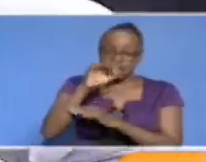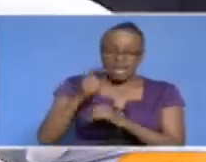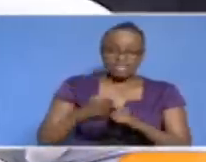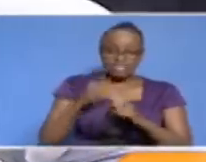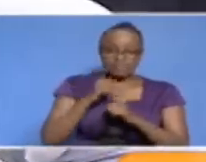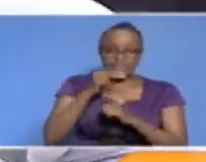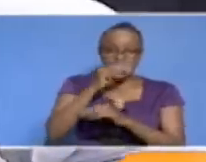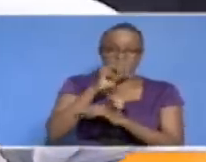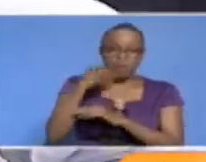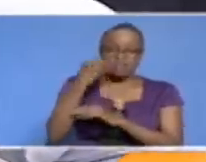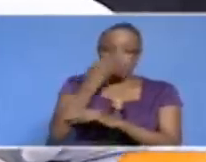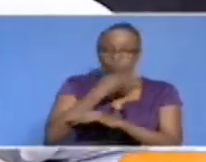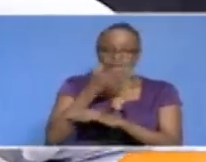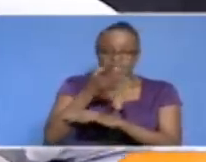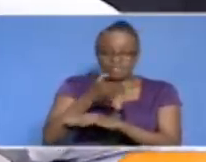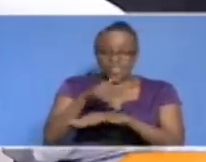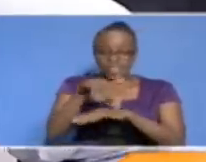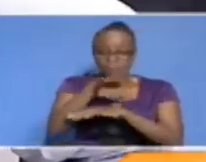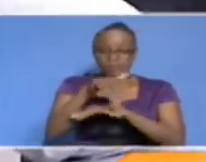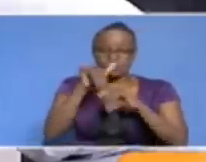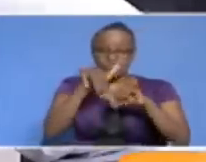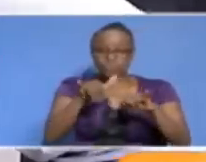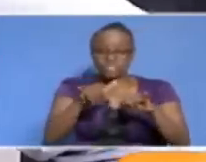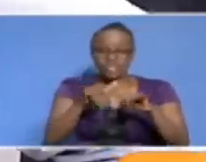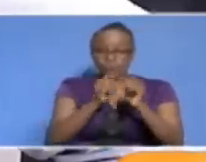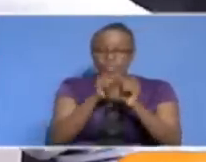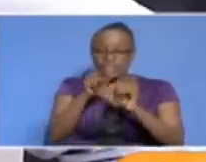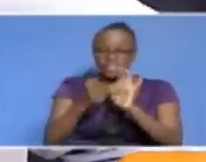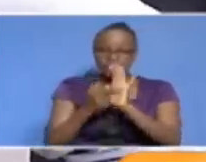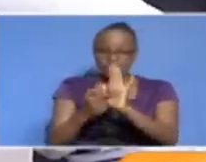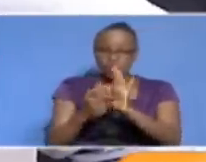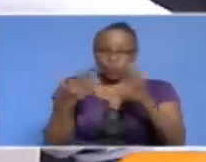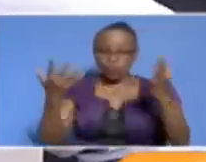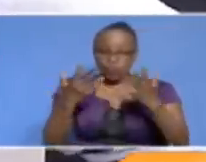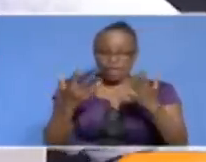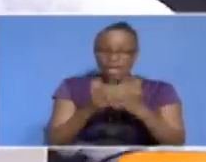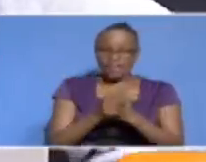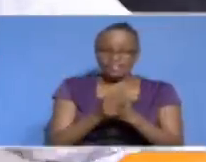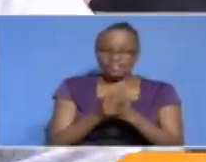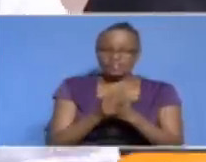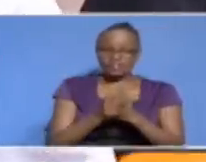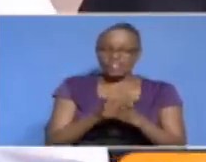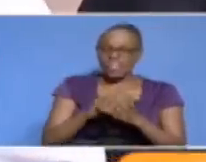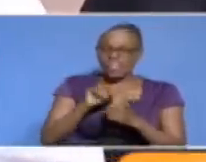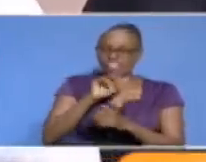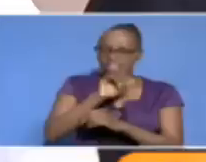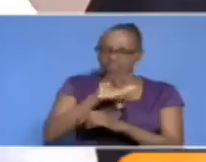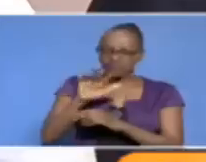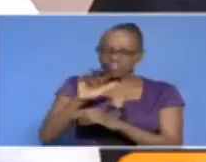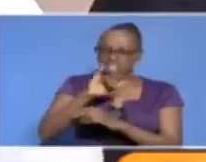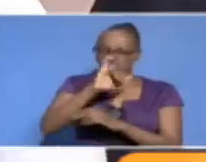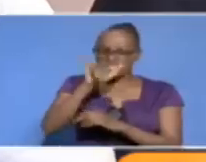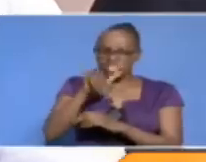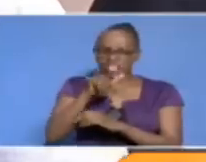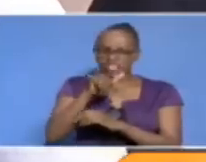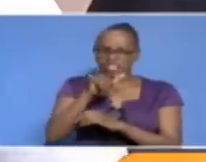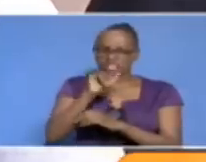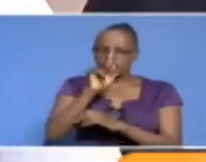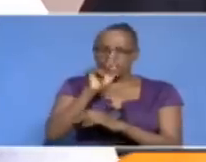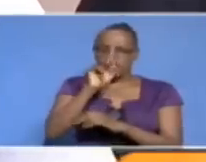every Wednesday, right here, is the place to be with that show where the letters follow each other on the keyboard,